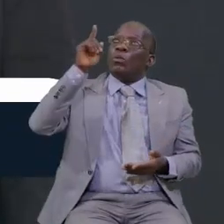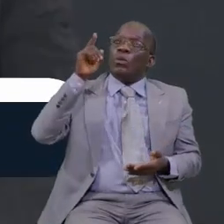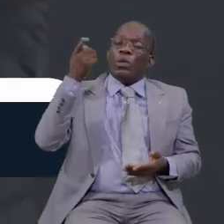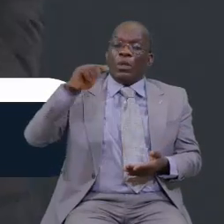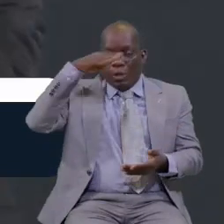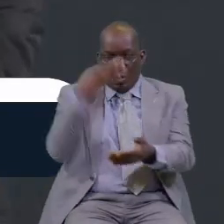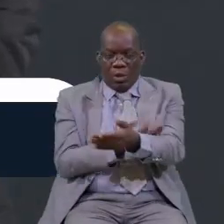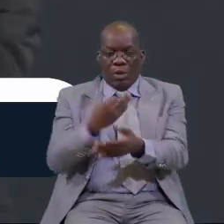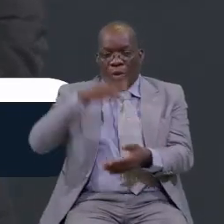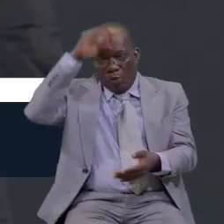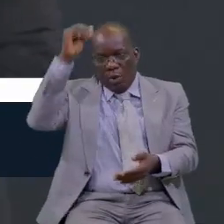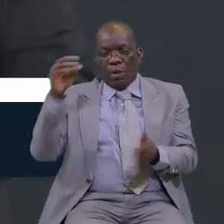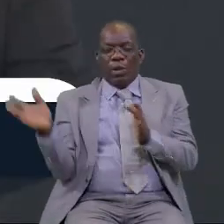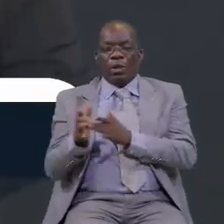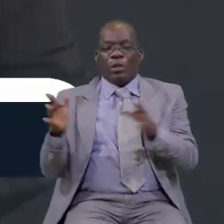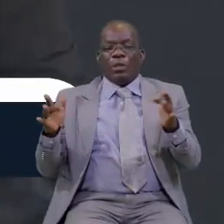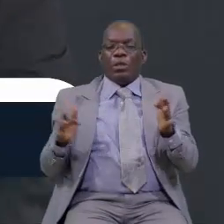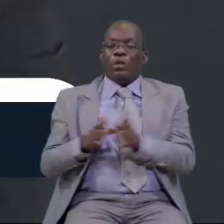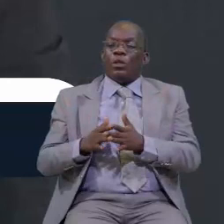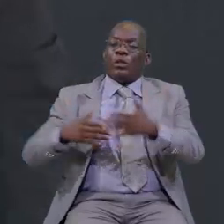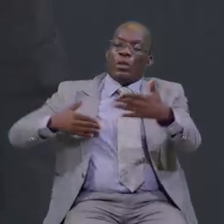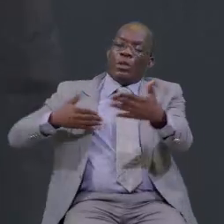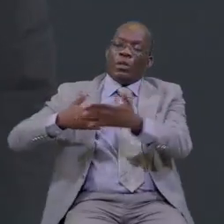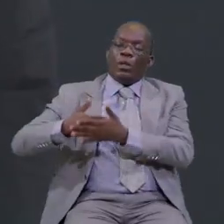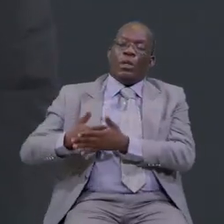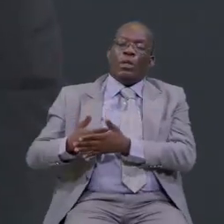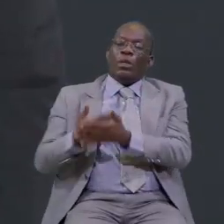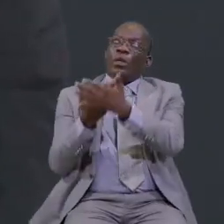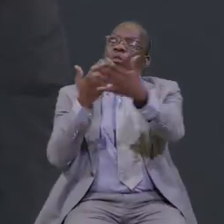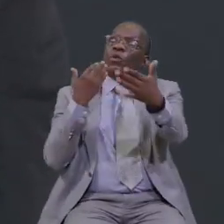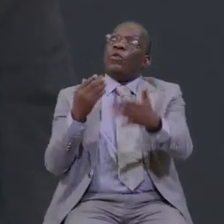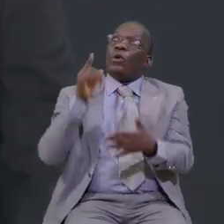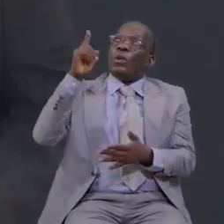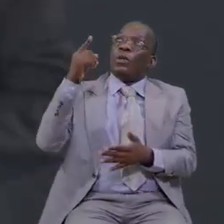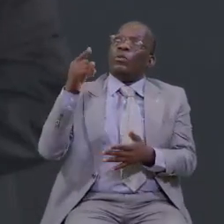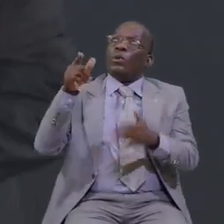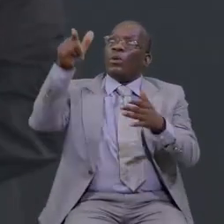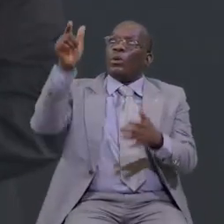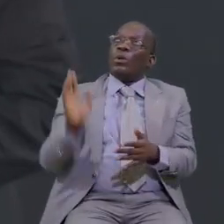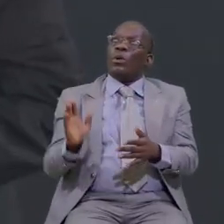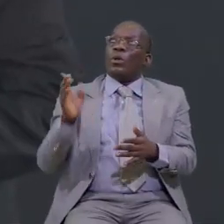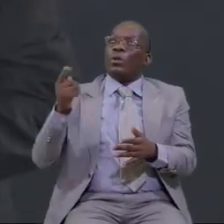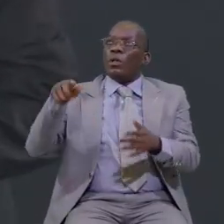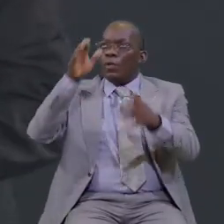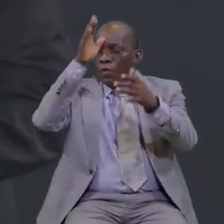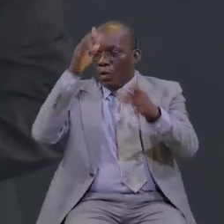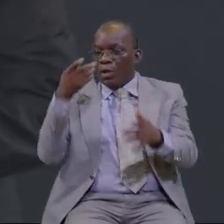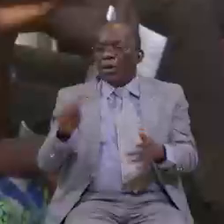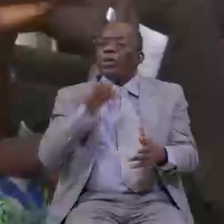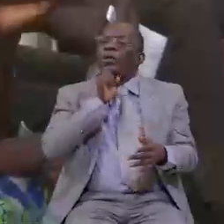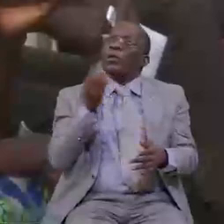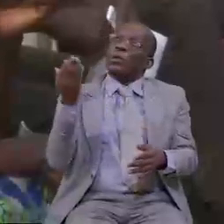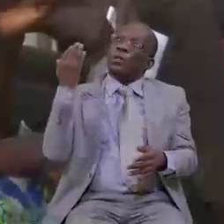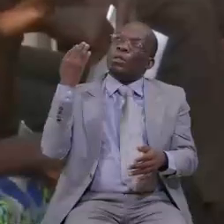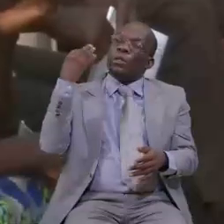Jesus, near before him, God the Father, the Ancient of Days. Look at verse 14.